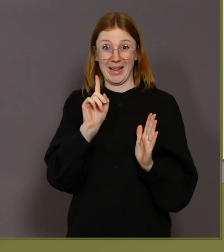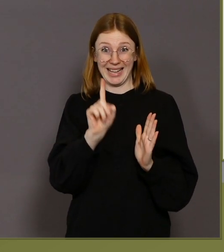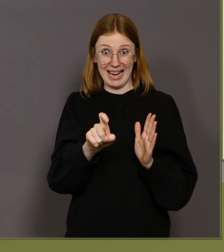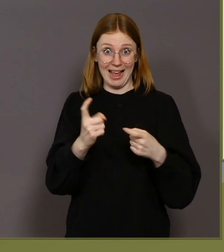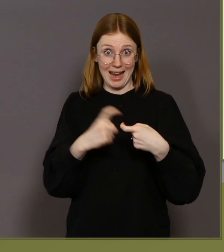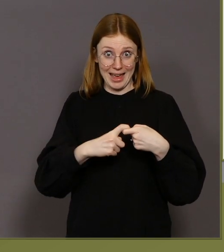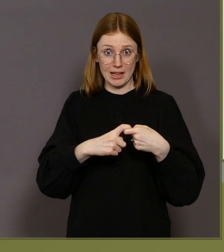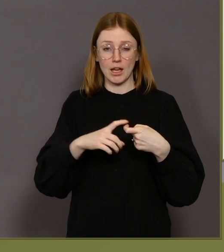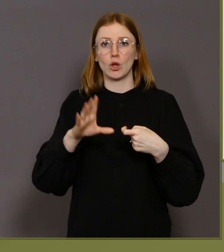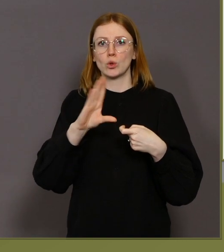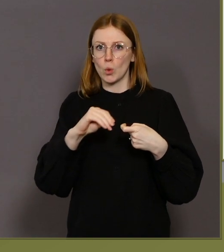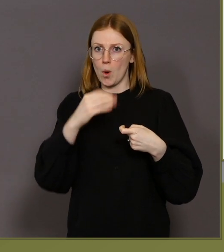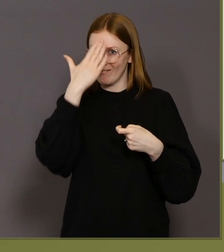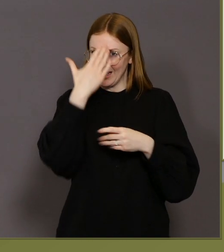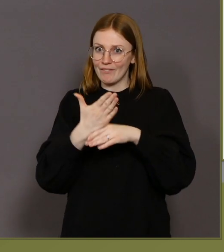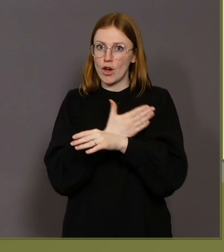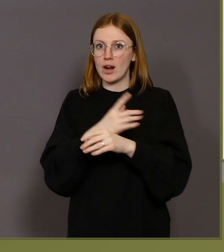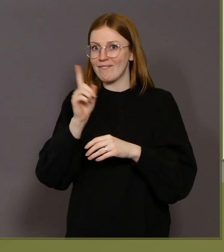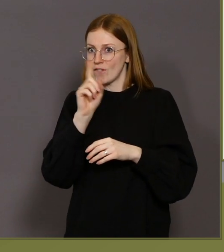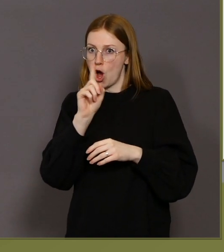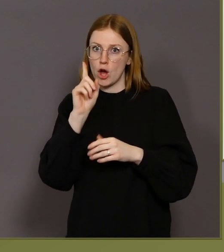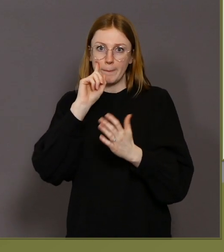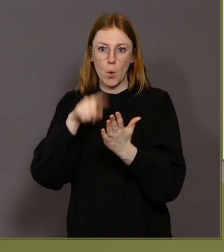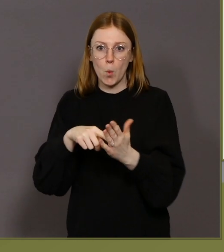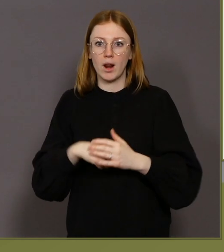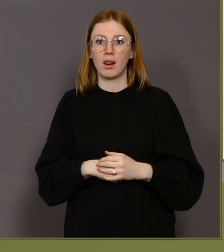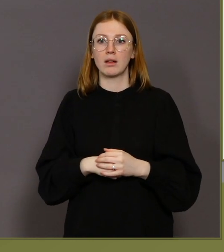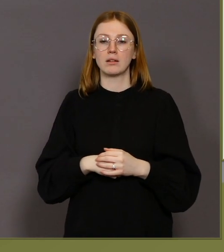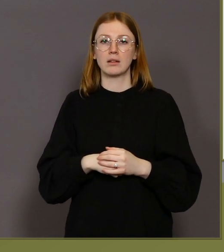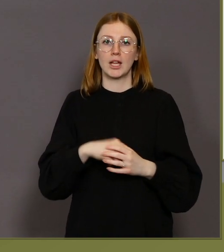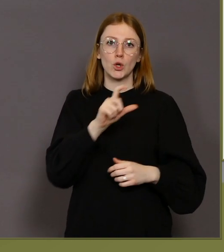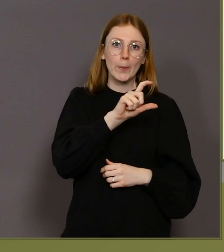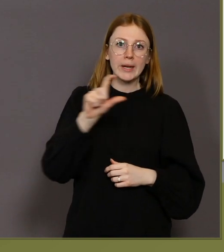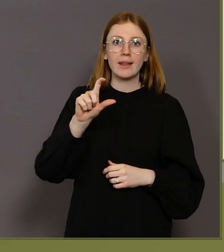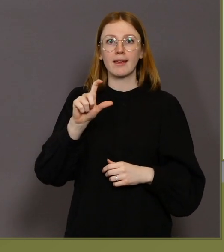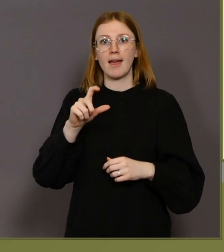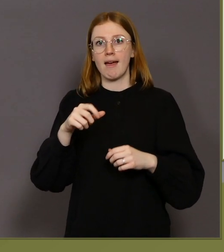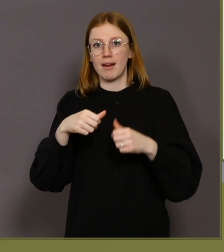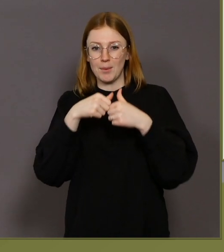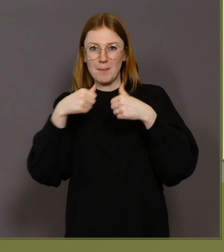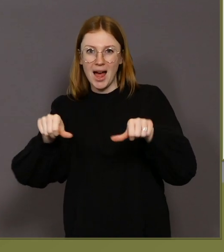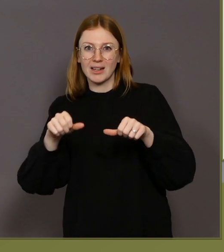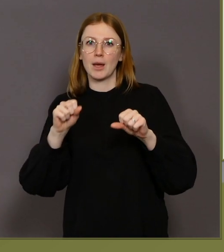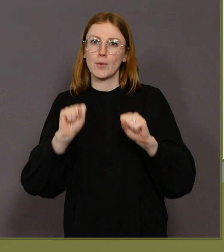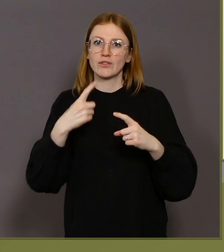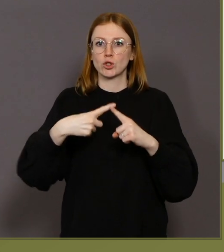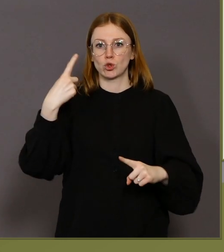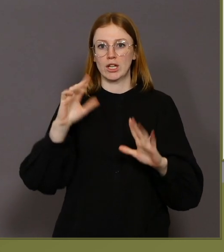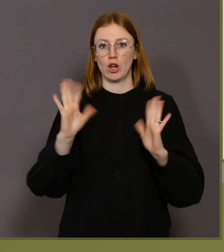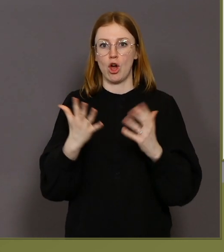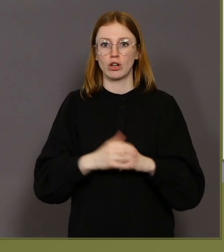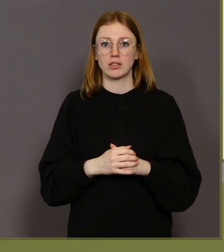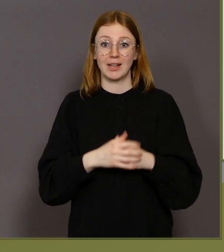where they're going to go to. Also, headings and labels need to be telling. And if you have links and buttons with the